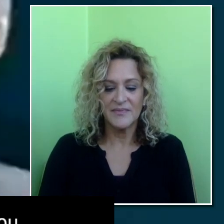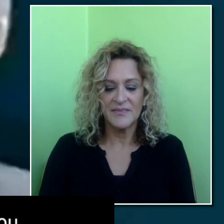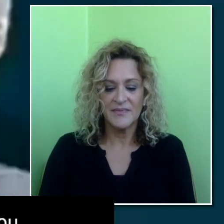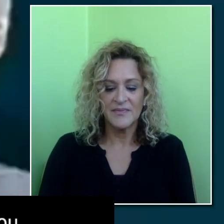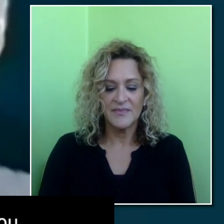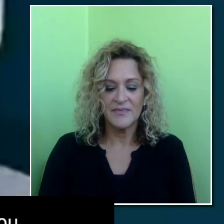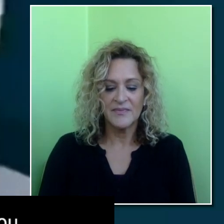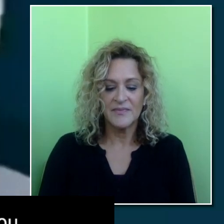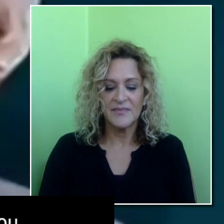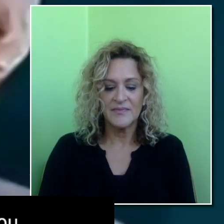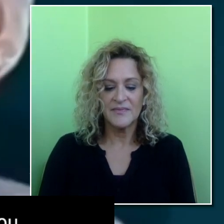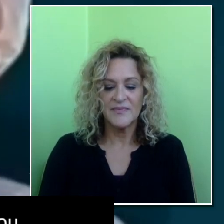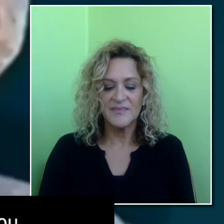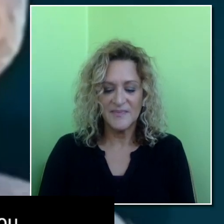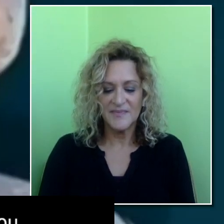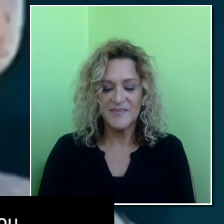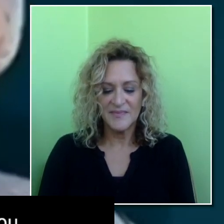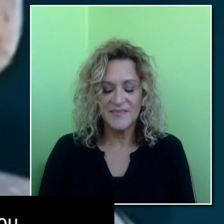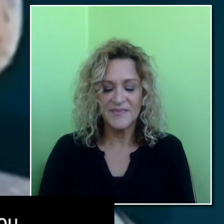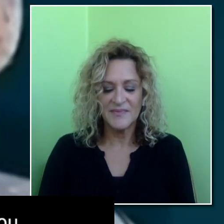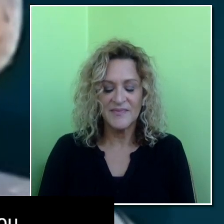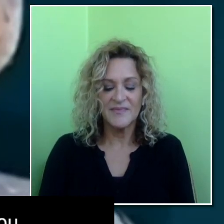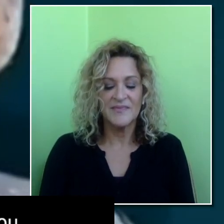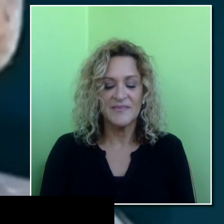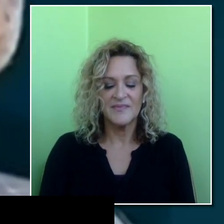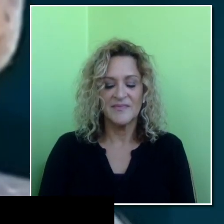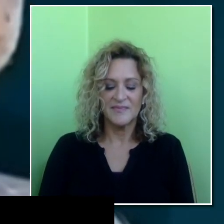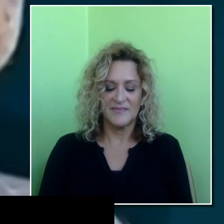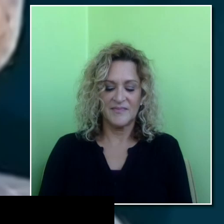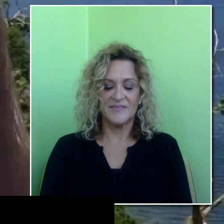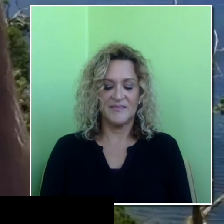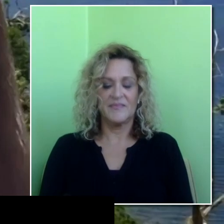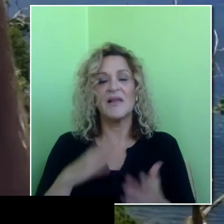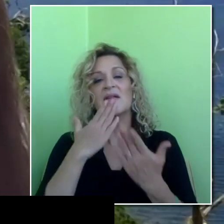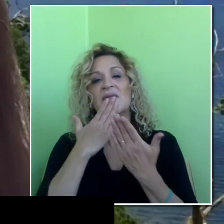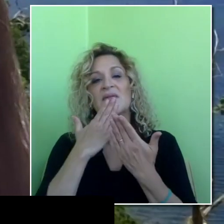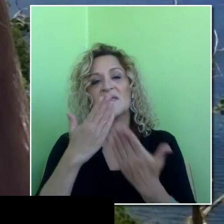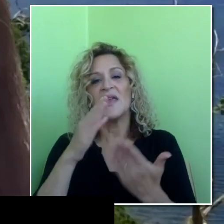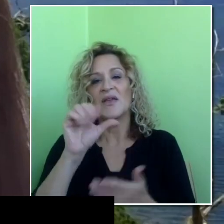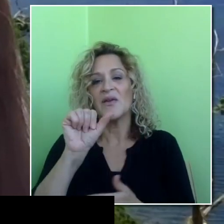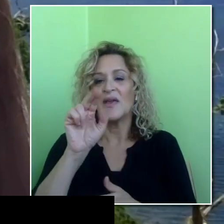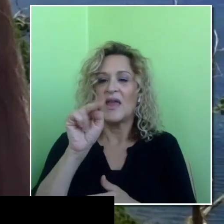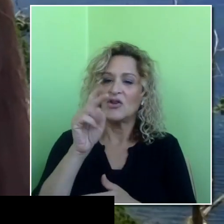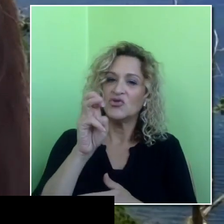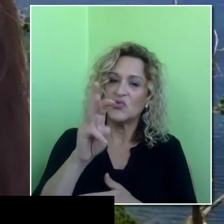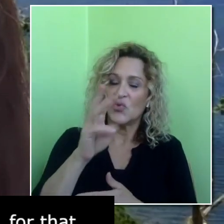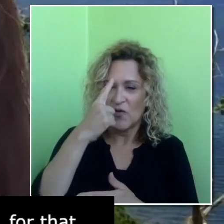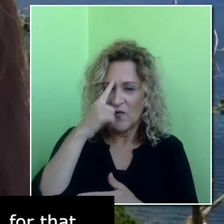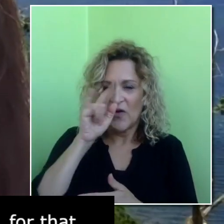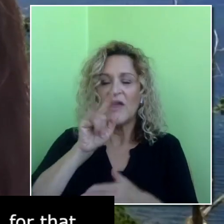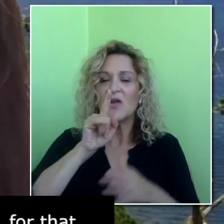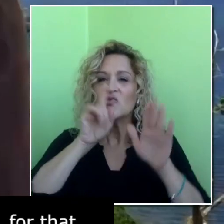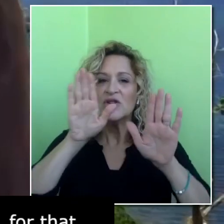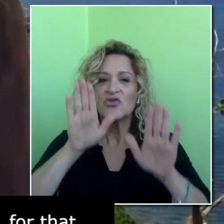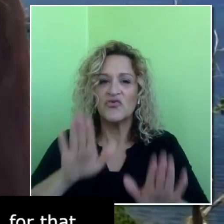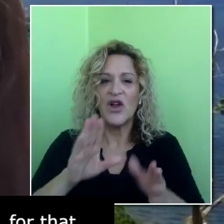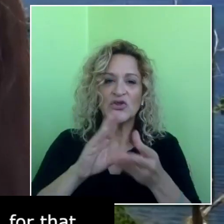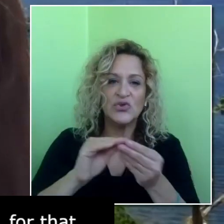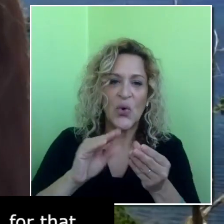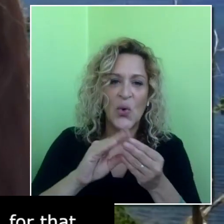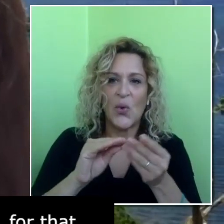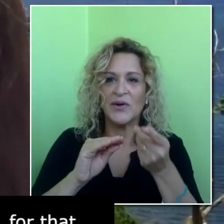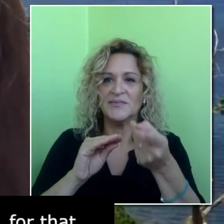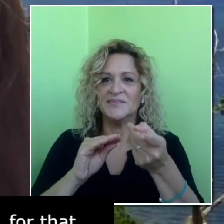Thank you so much, Andrew, for that great talk. And I'm really glad to see and hear what you have to